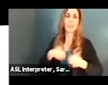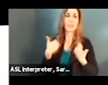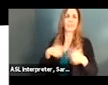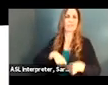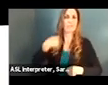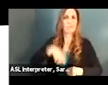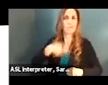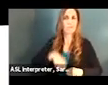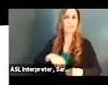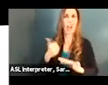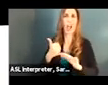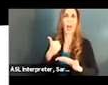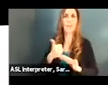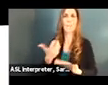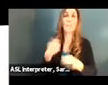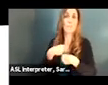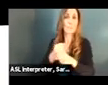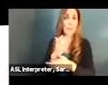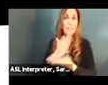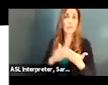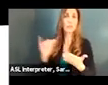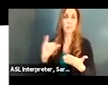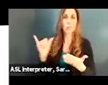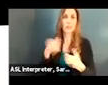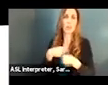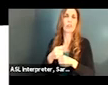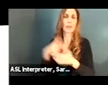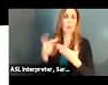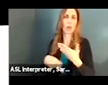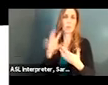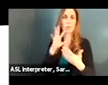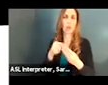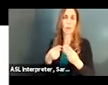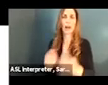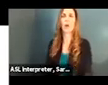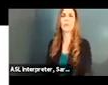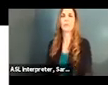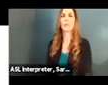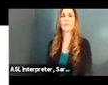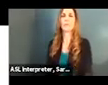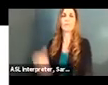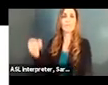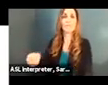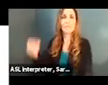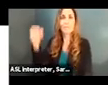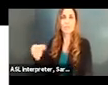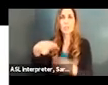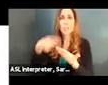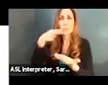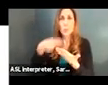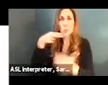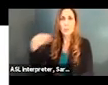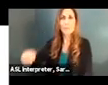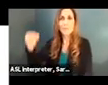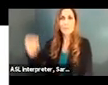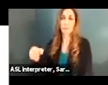also make some kinds of zipper pulls in our Create program, which I will talk about. And then we have this Liftware level spoon, which I was really excited to try